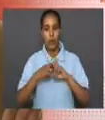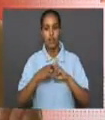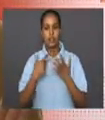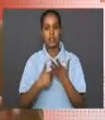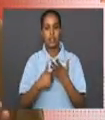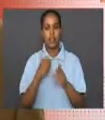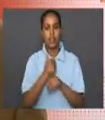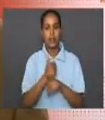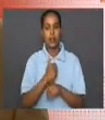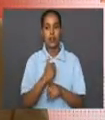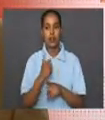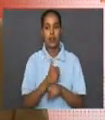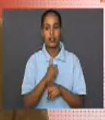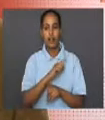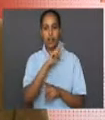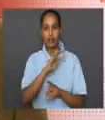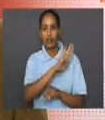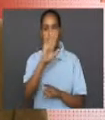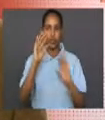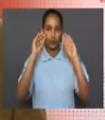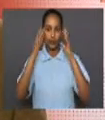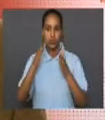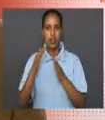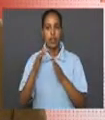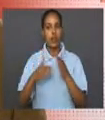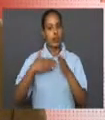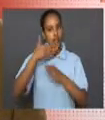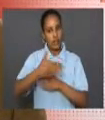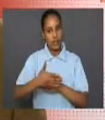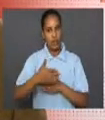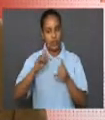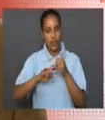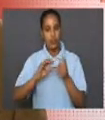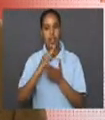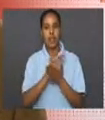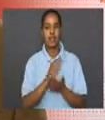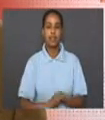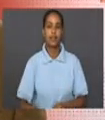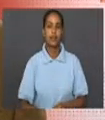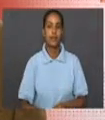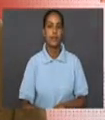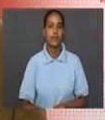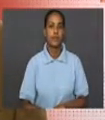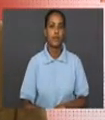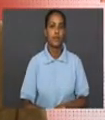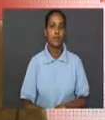activity, please ask your teacher for assistance at the end of the lesson.